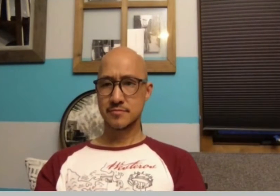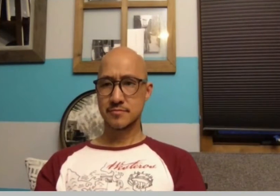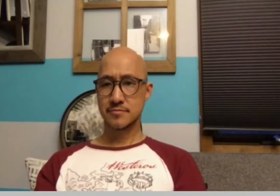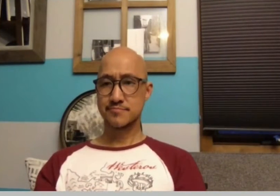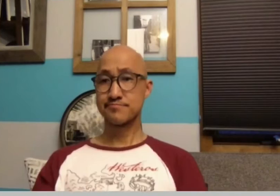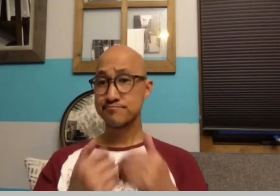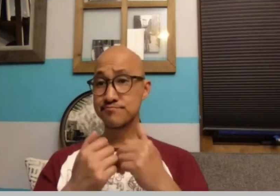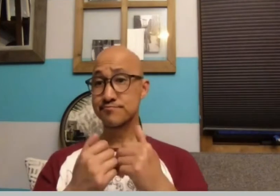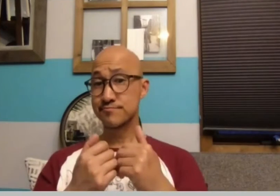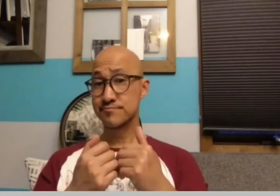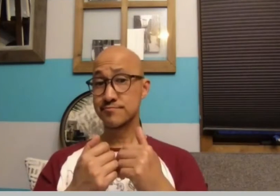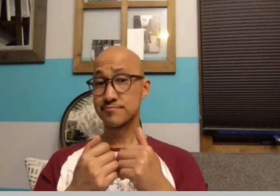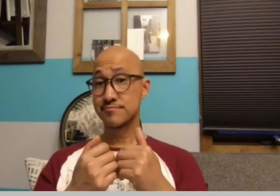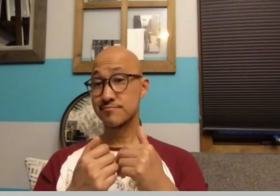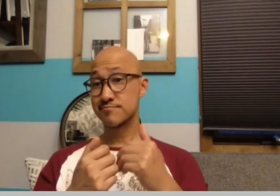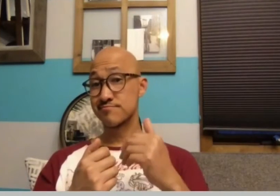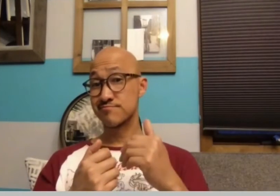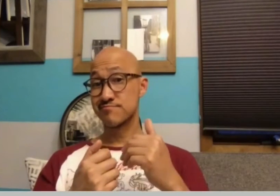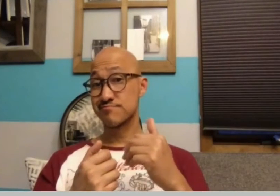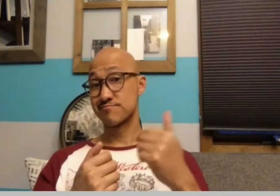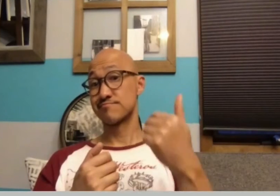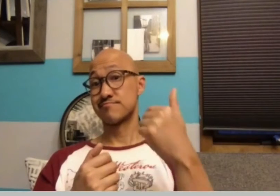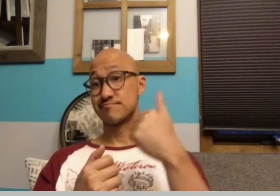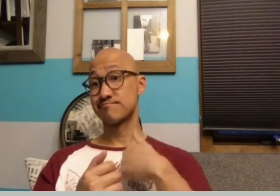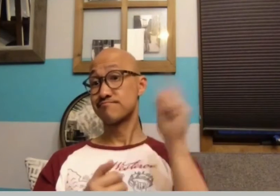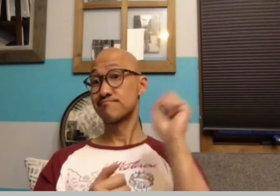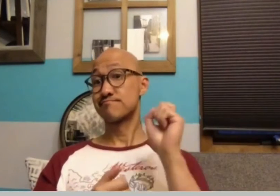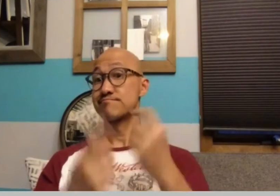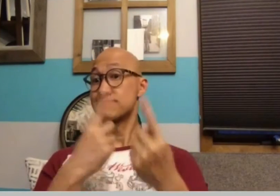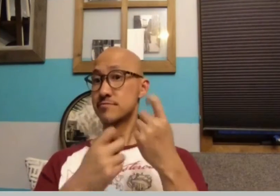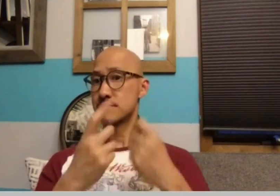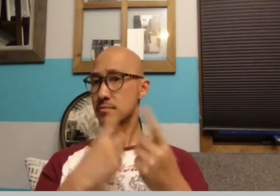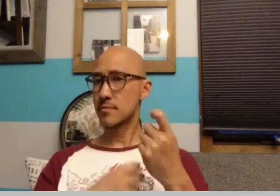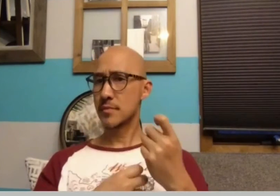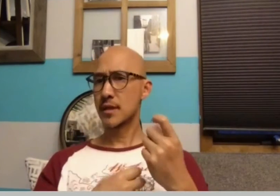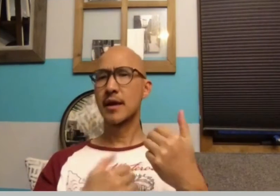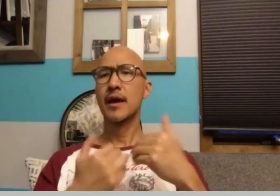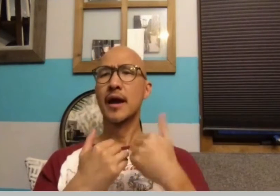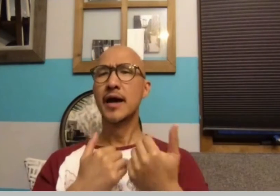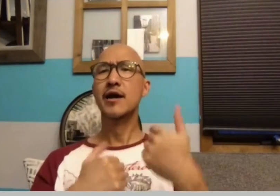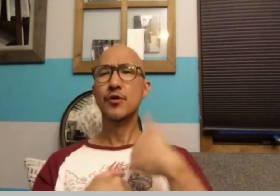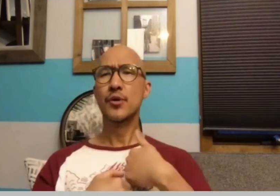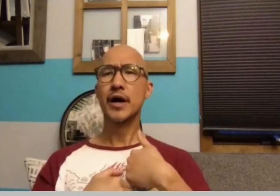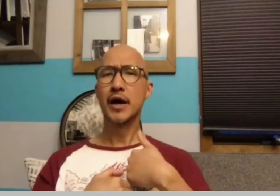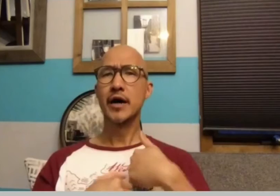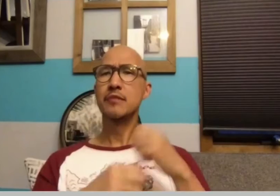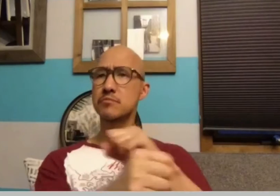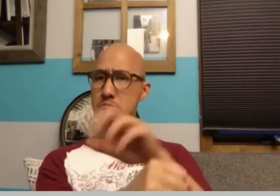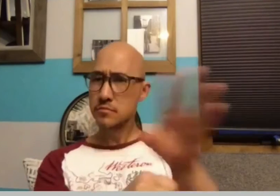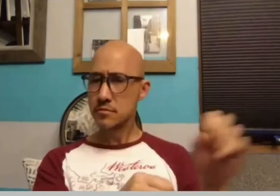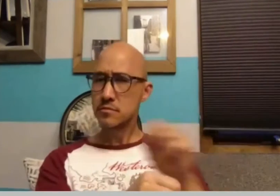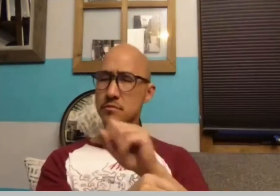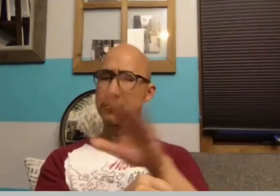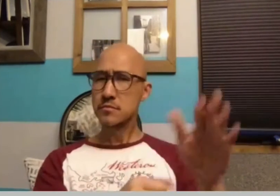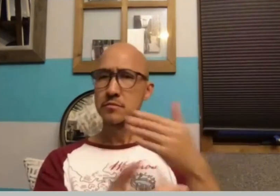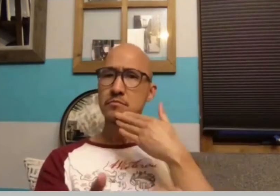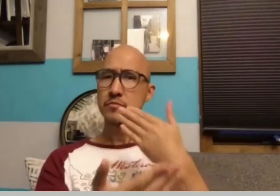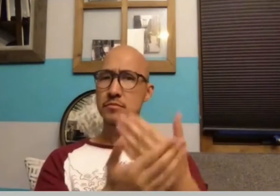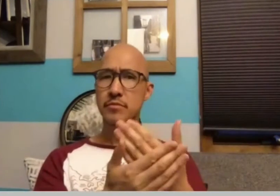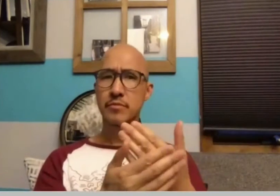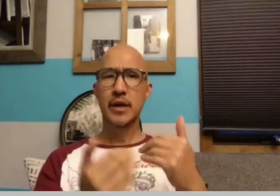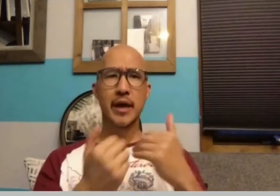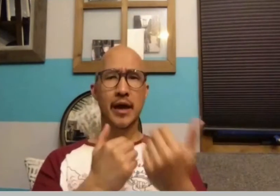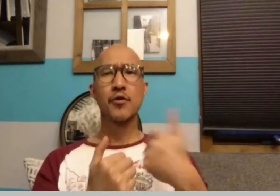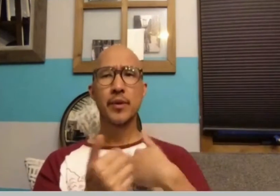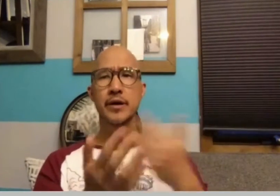you? What are you doing to make an impact, to be that salt and light, and looking for ways to serve the community, serve